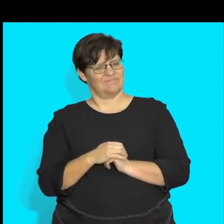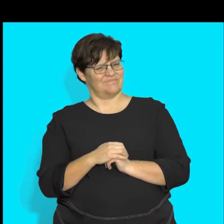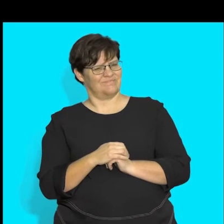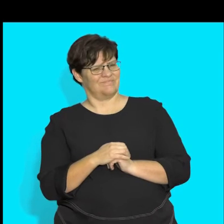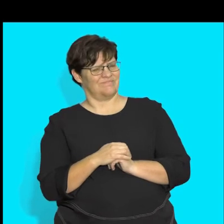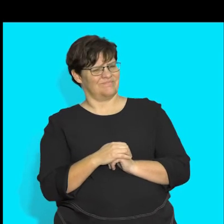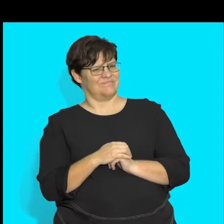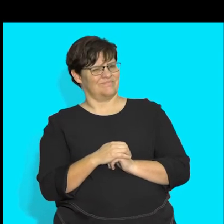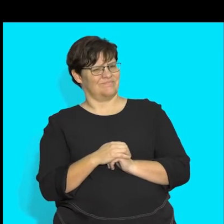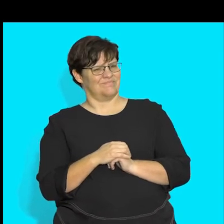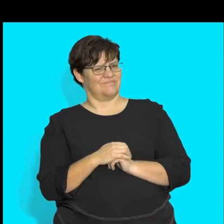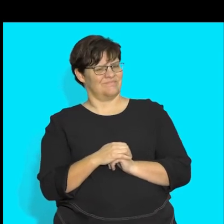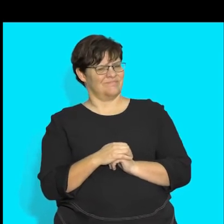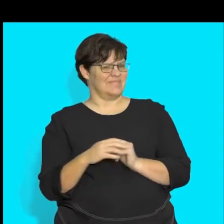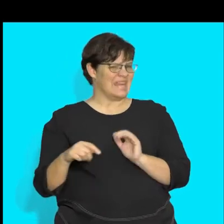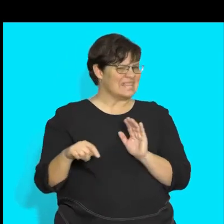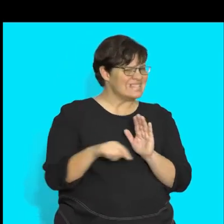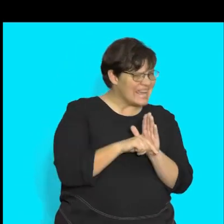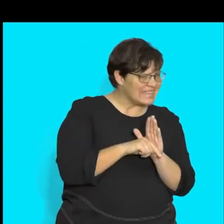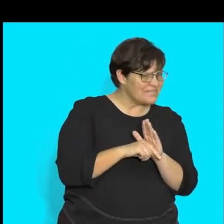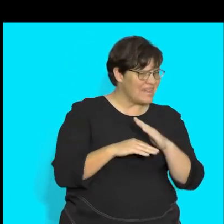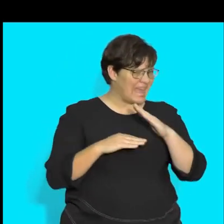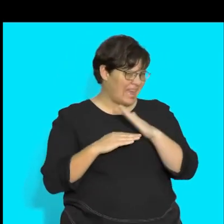Now, a negative angle,